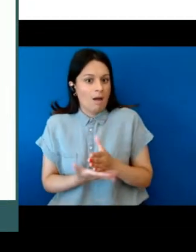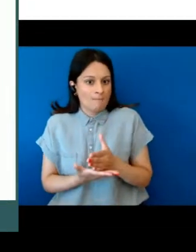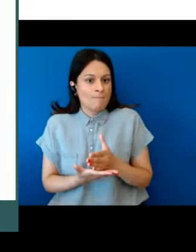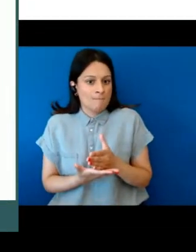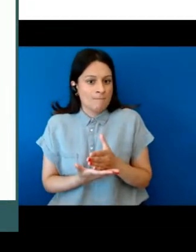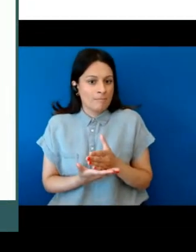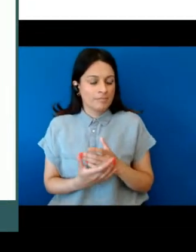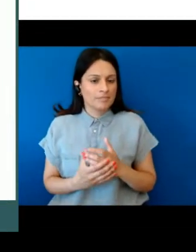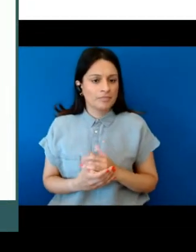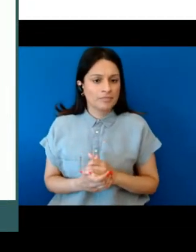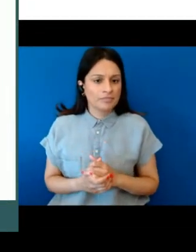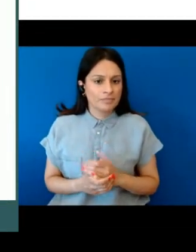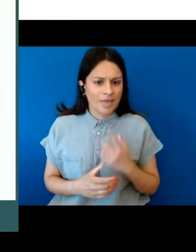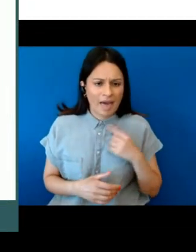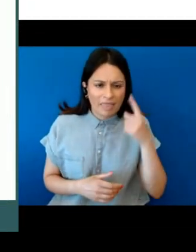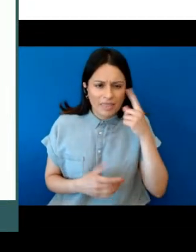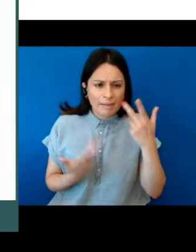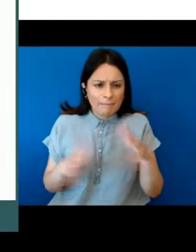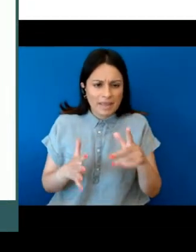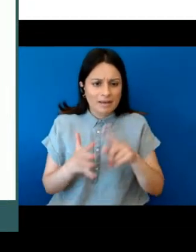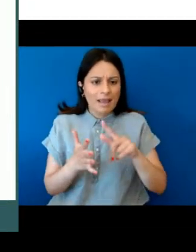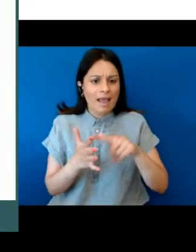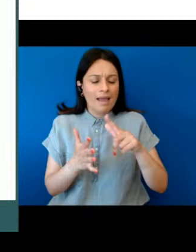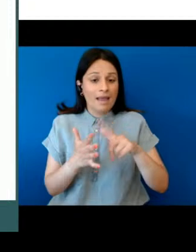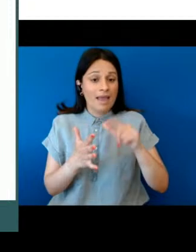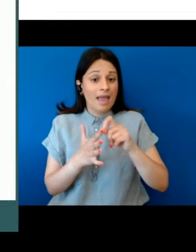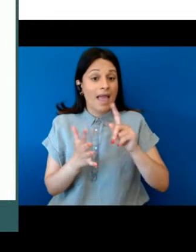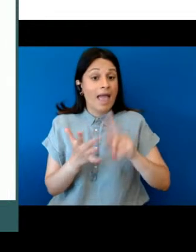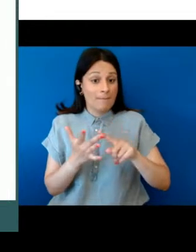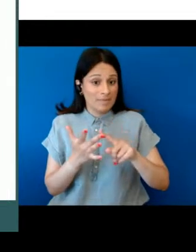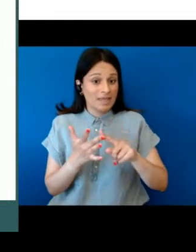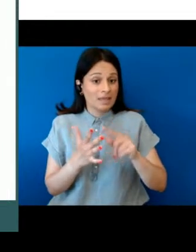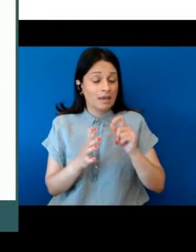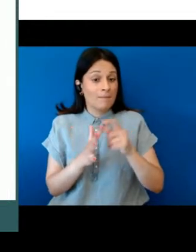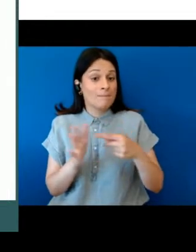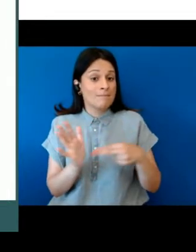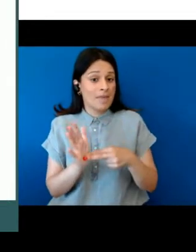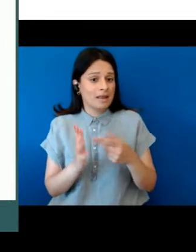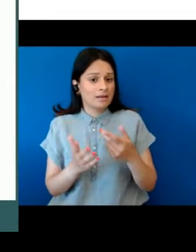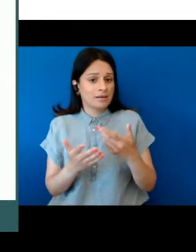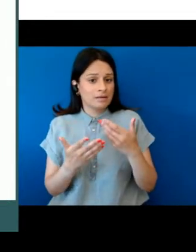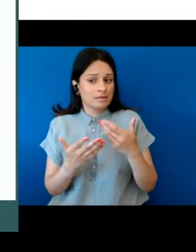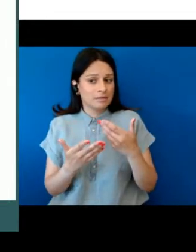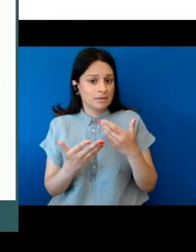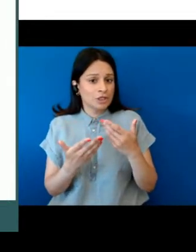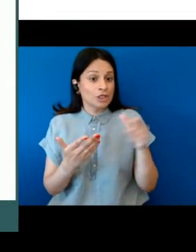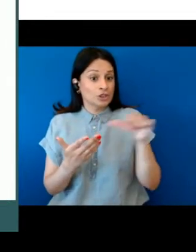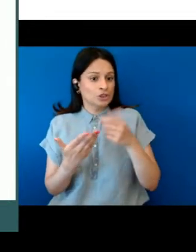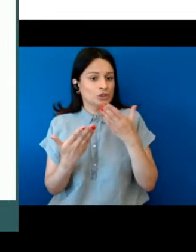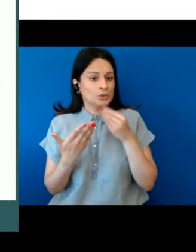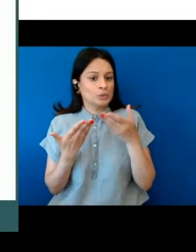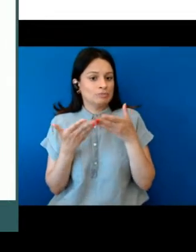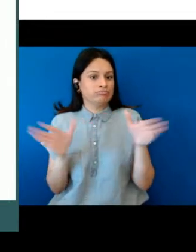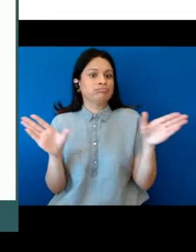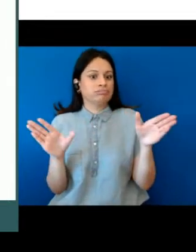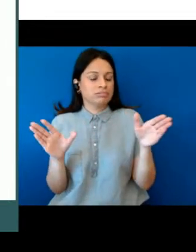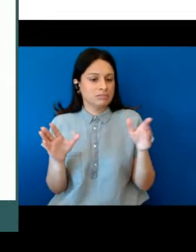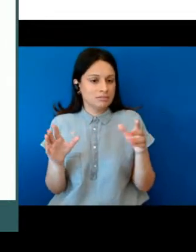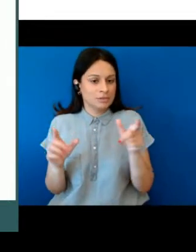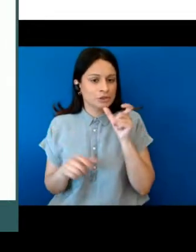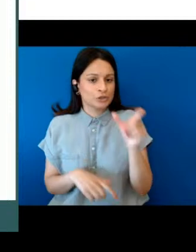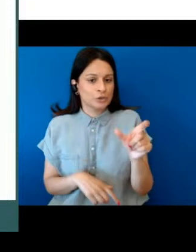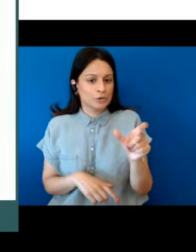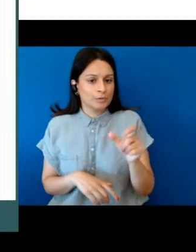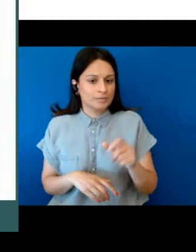Yeah, I think I mentioned EpiPens earlier. There are other adrenaline auto-injectors out there. I should use the generic term. So,